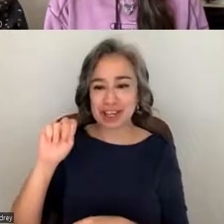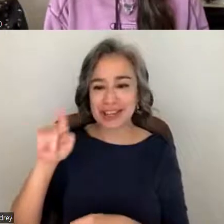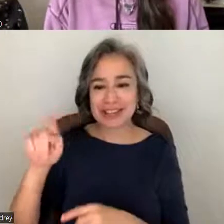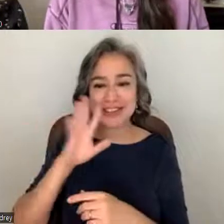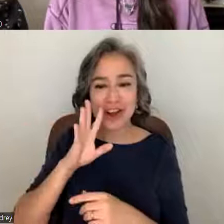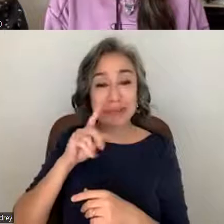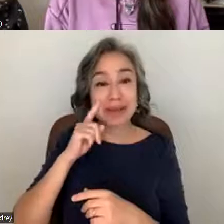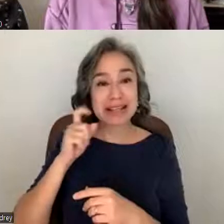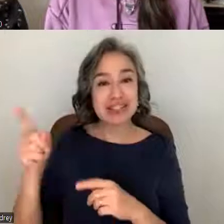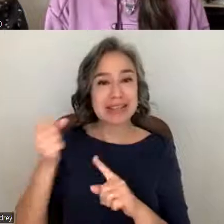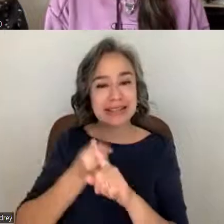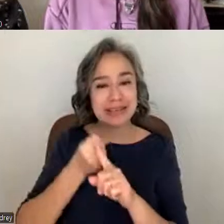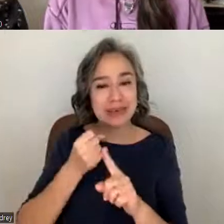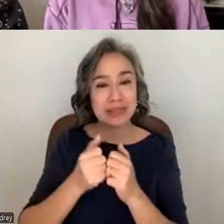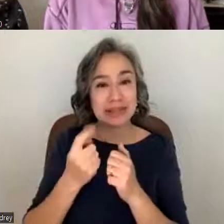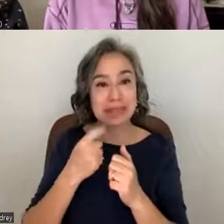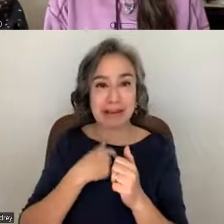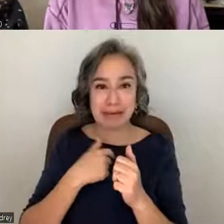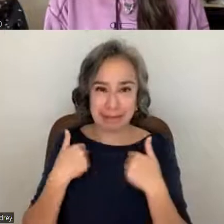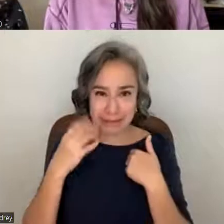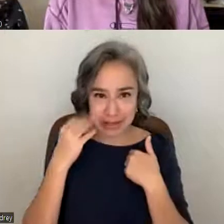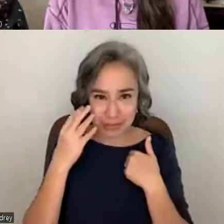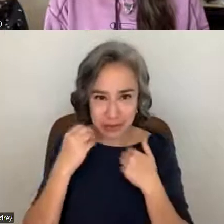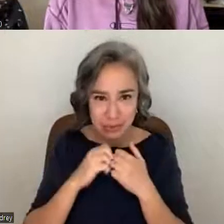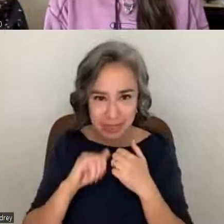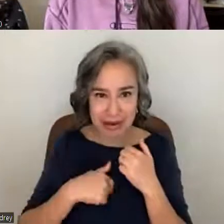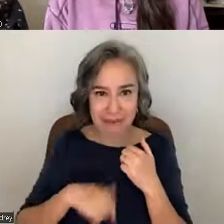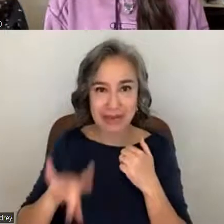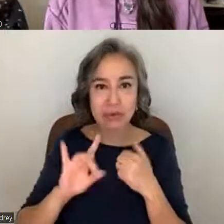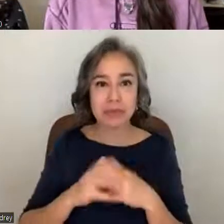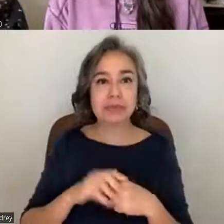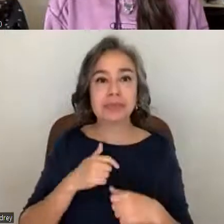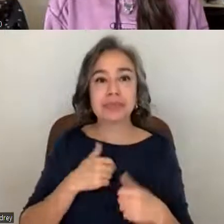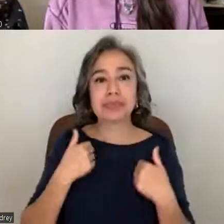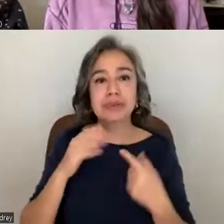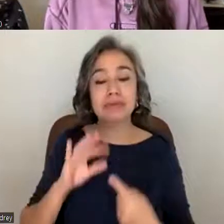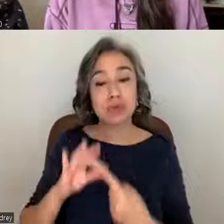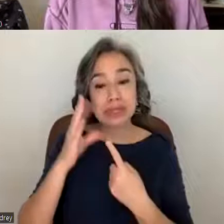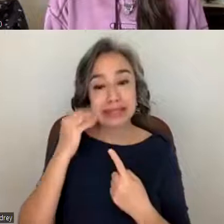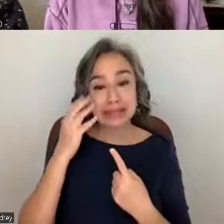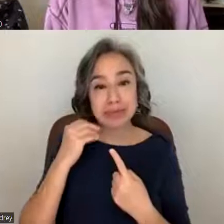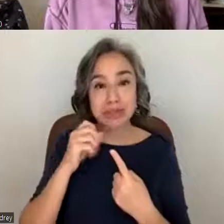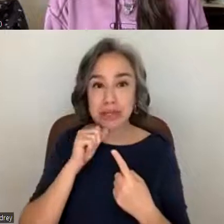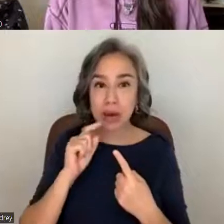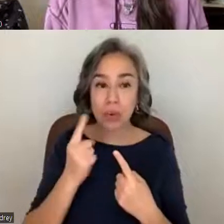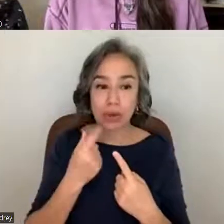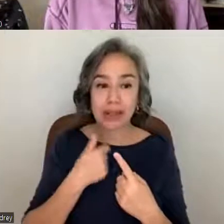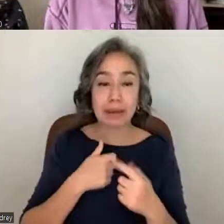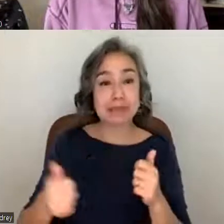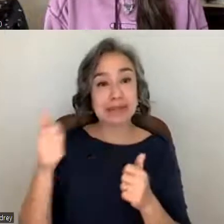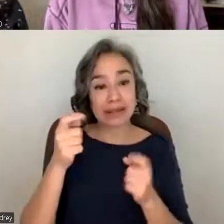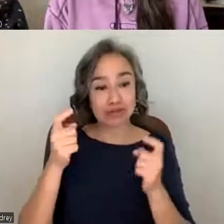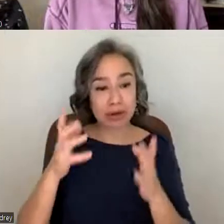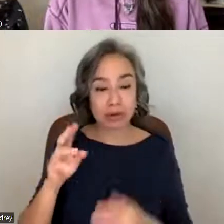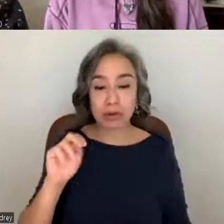have some experience with and found. And one of the things, and I have the unique experience of not only am I the executive director of NOLA, but